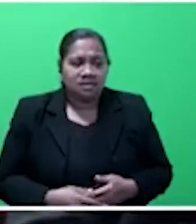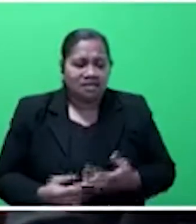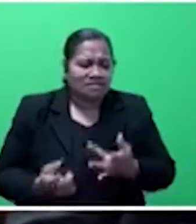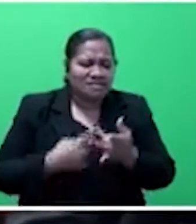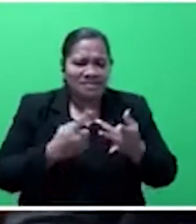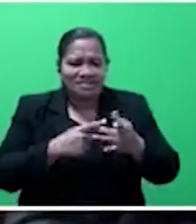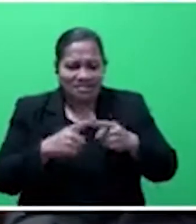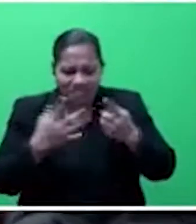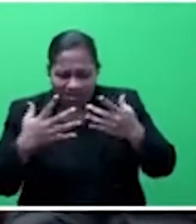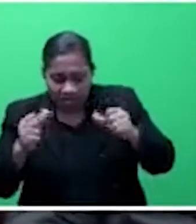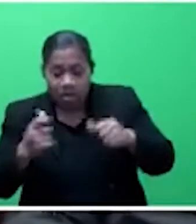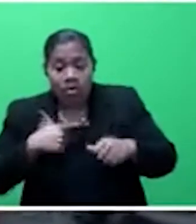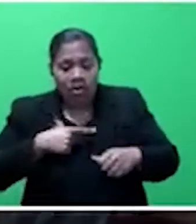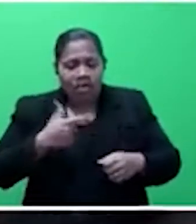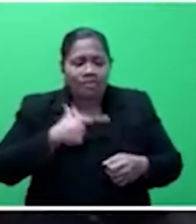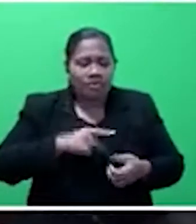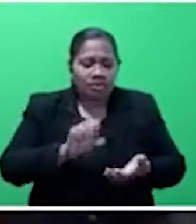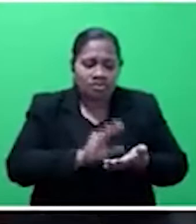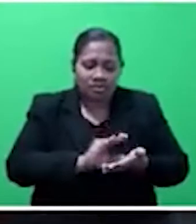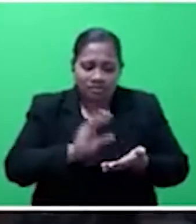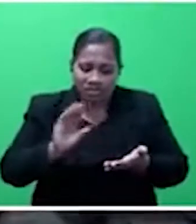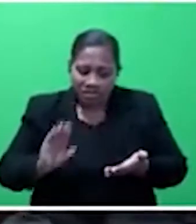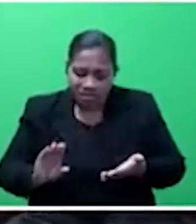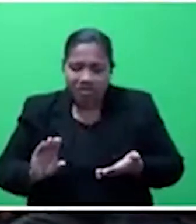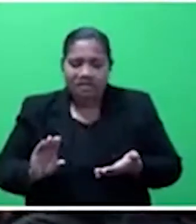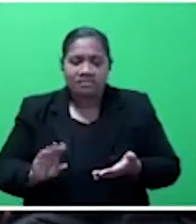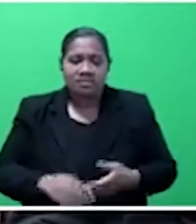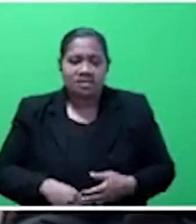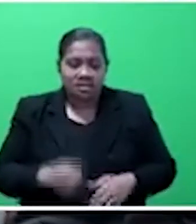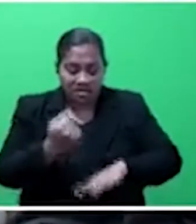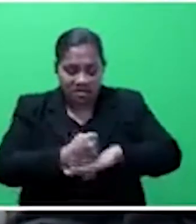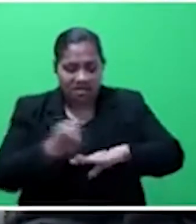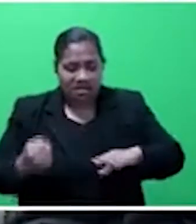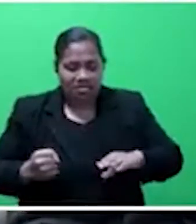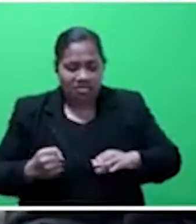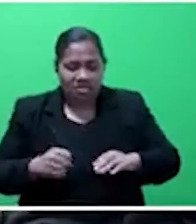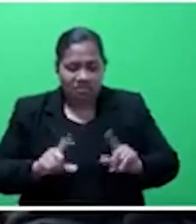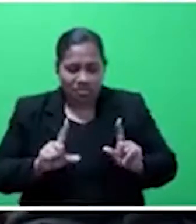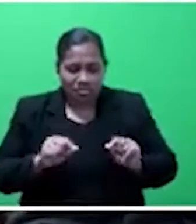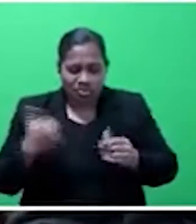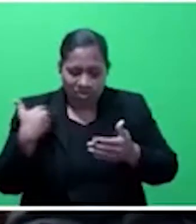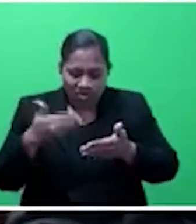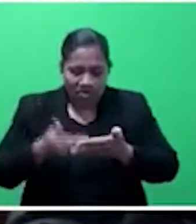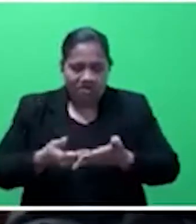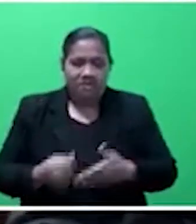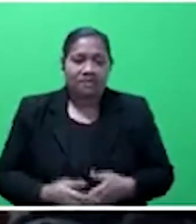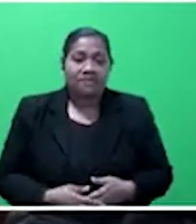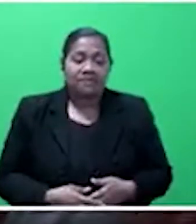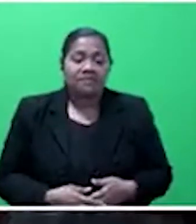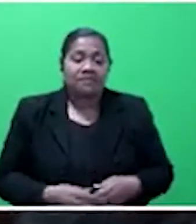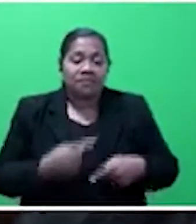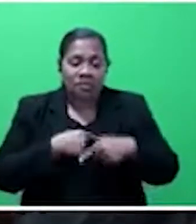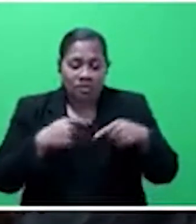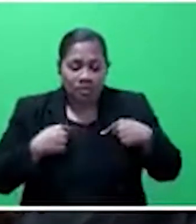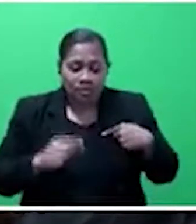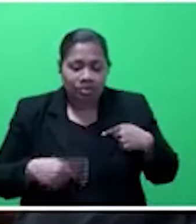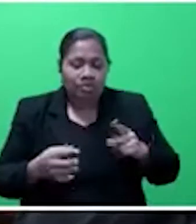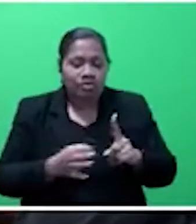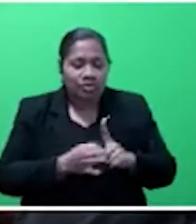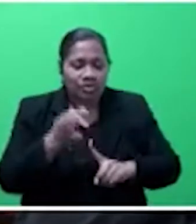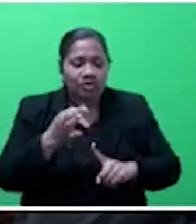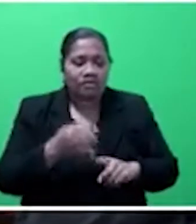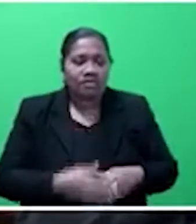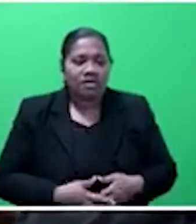local-level infrastructure. We will continue to upgrade of existing facilities and development of new facilities across